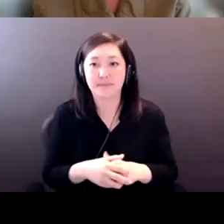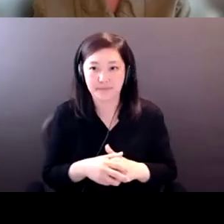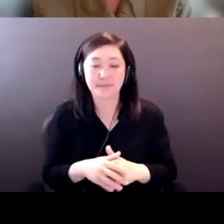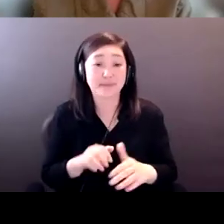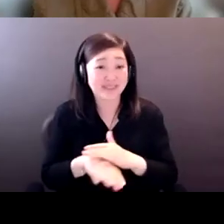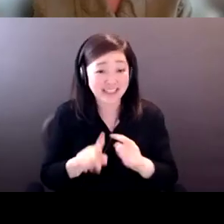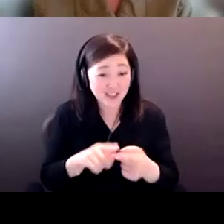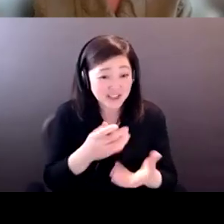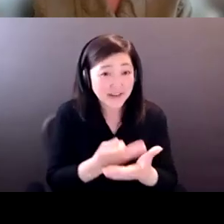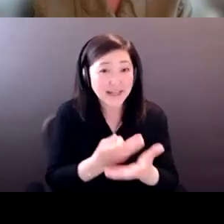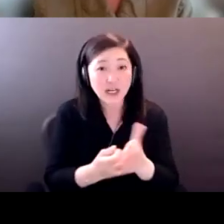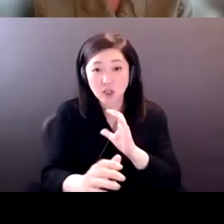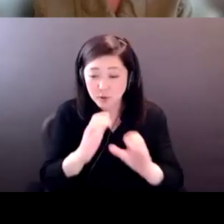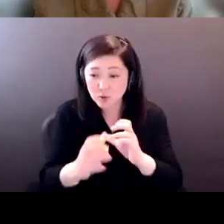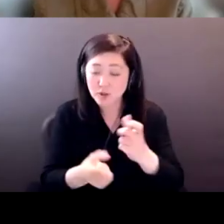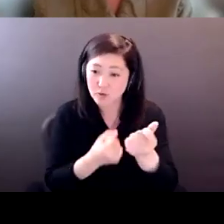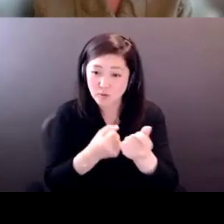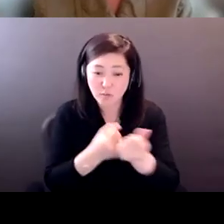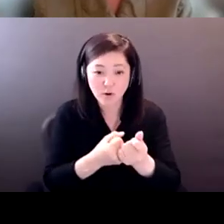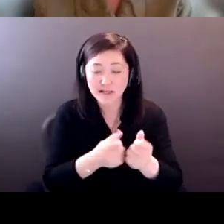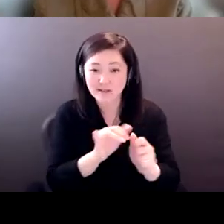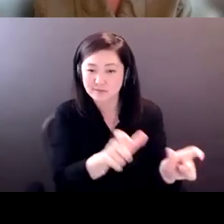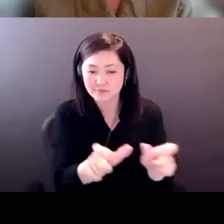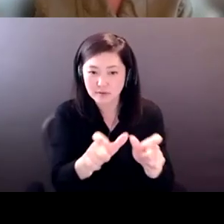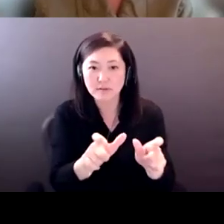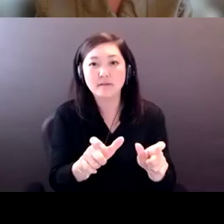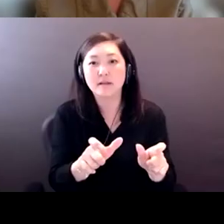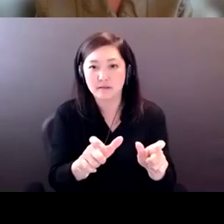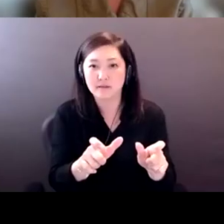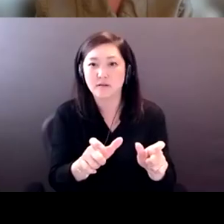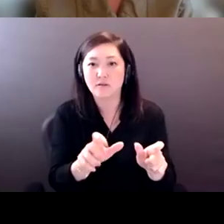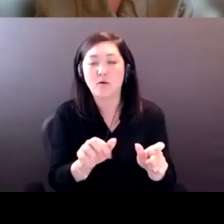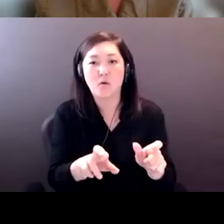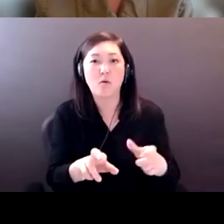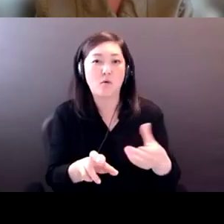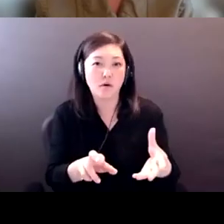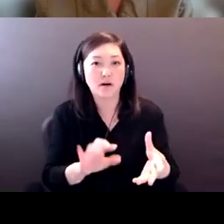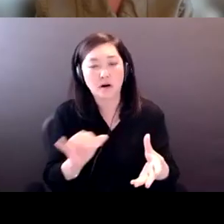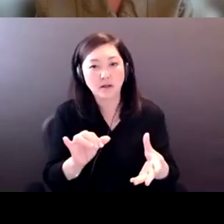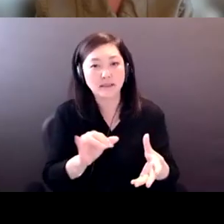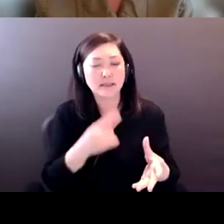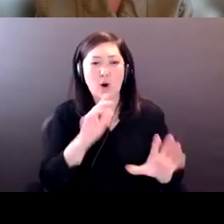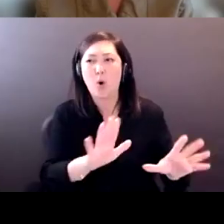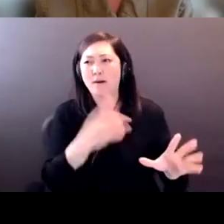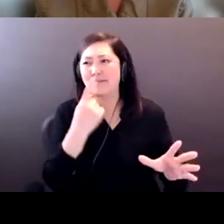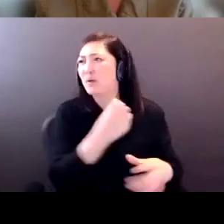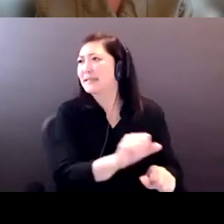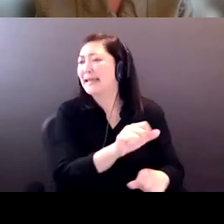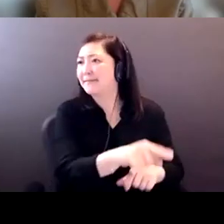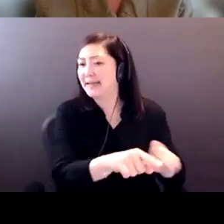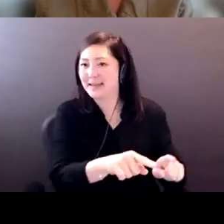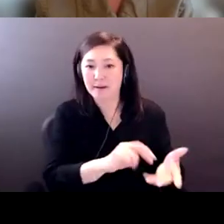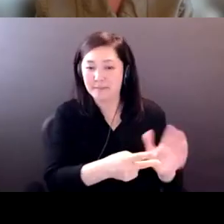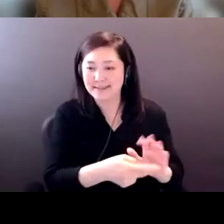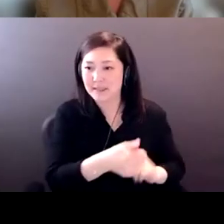restricted, or when safety is used to justify limiting autonomy. A key question is, does the